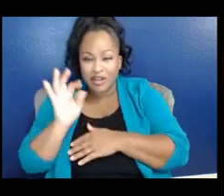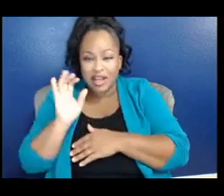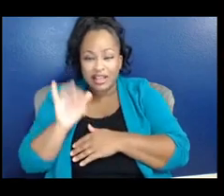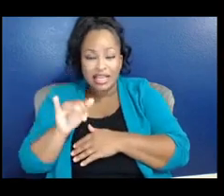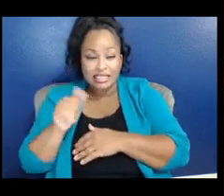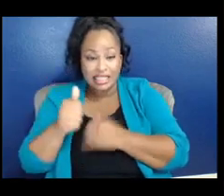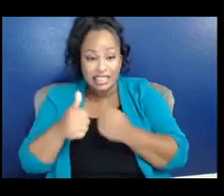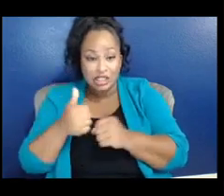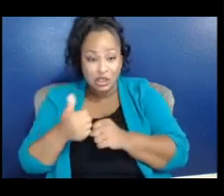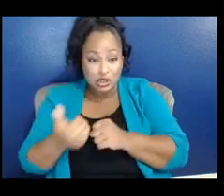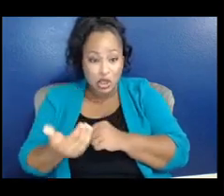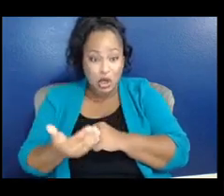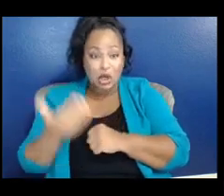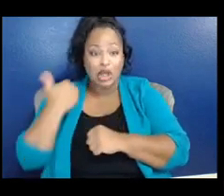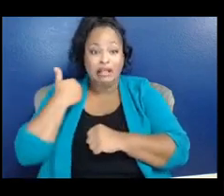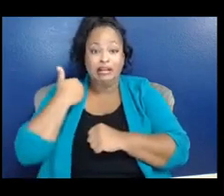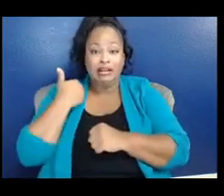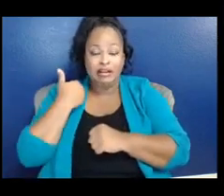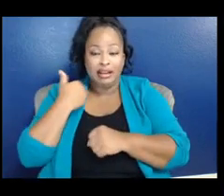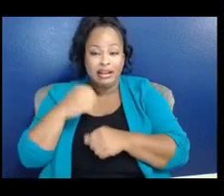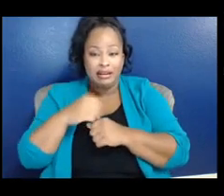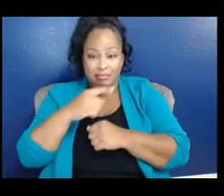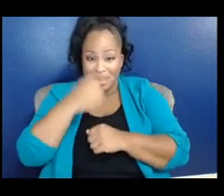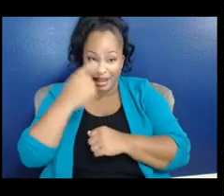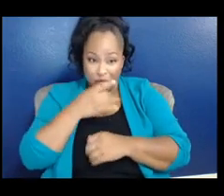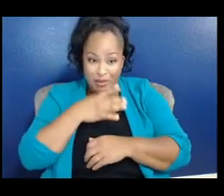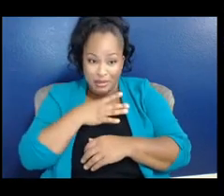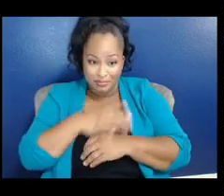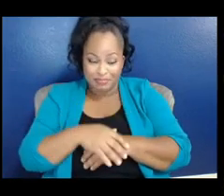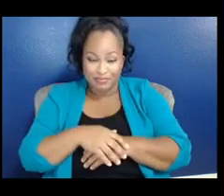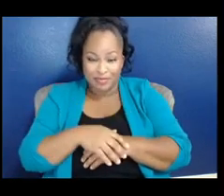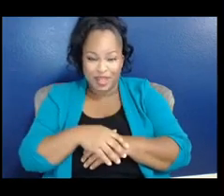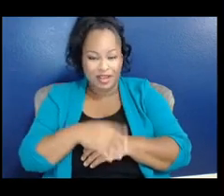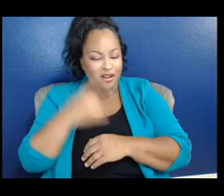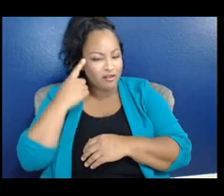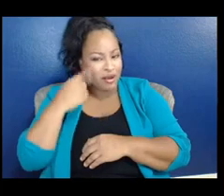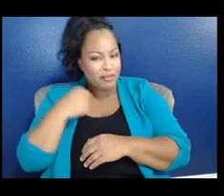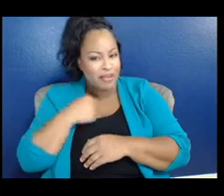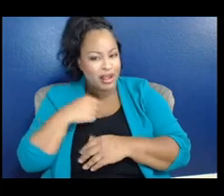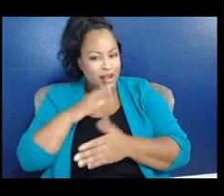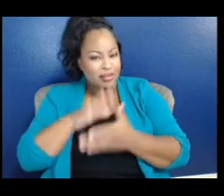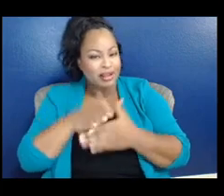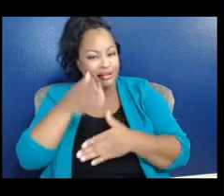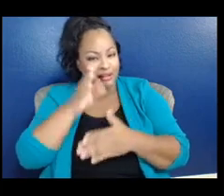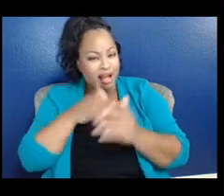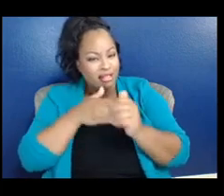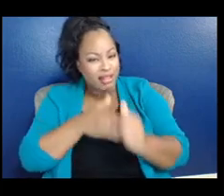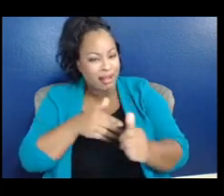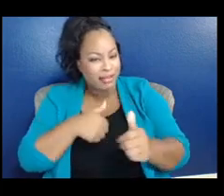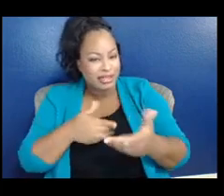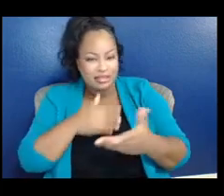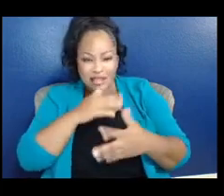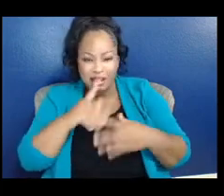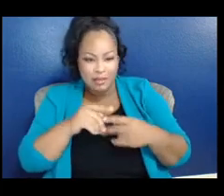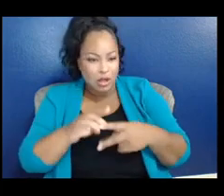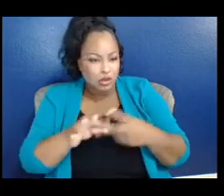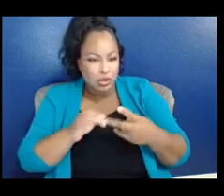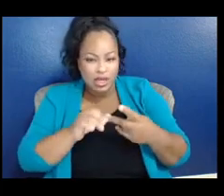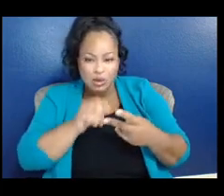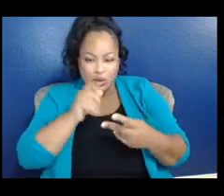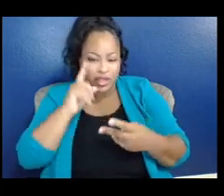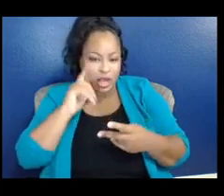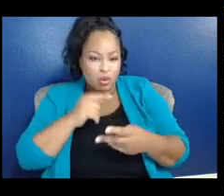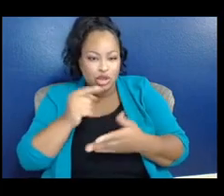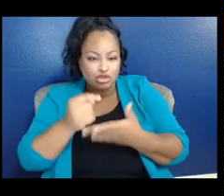in black women. For me, I believe that God led me here. It wasn't by choice. I didn't think I'd be treating women with fibroids.